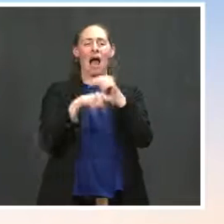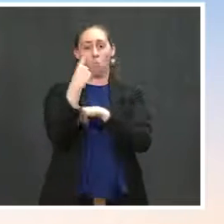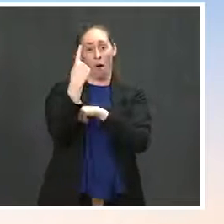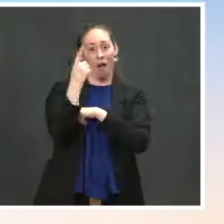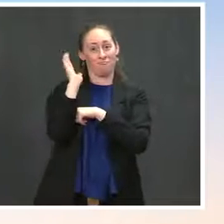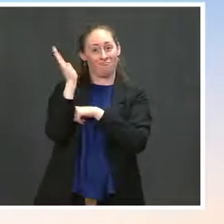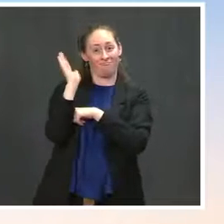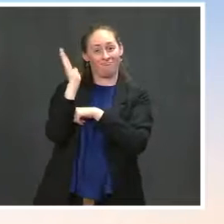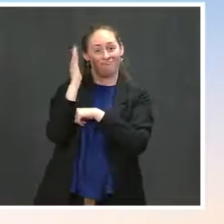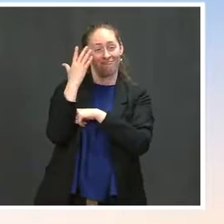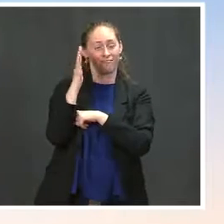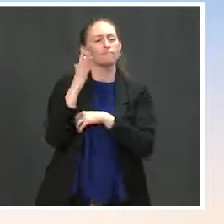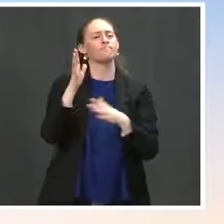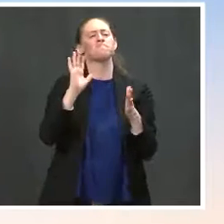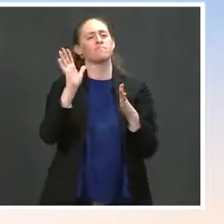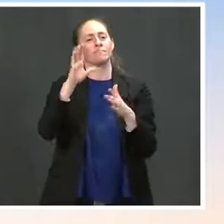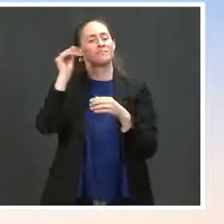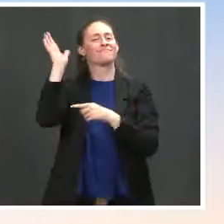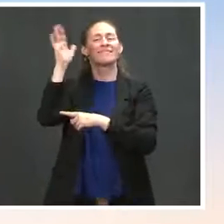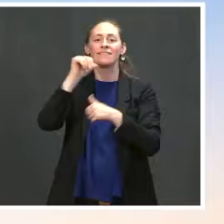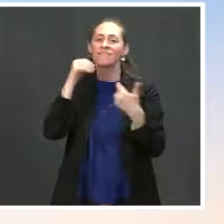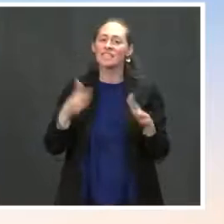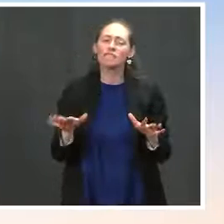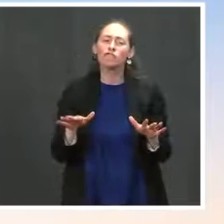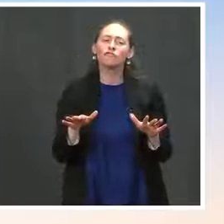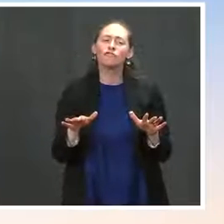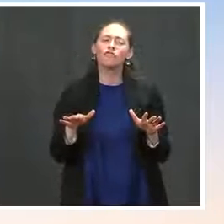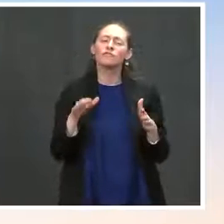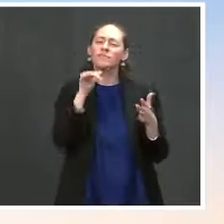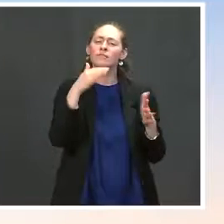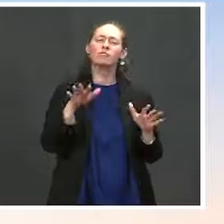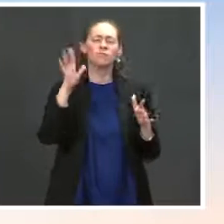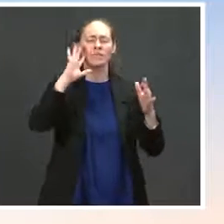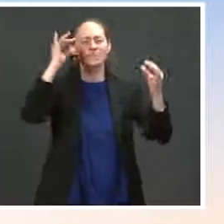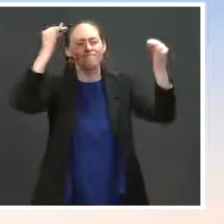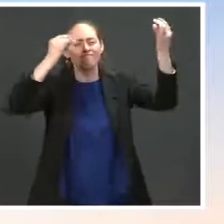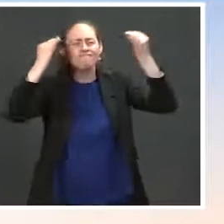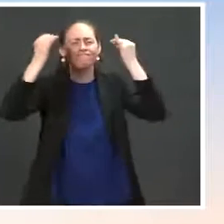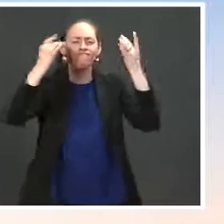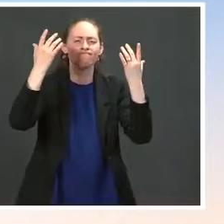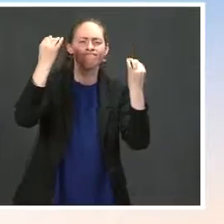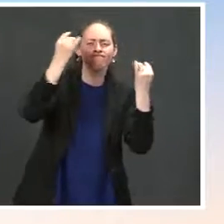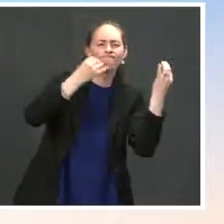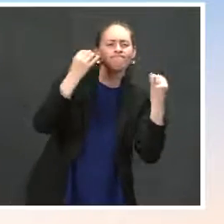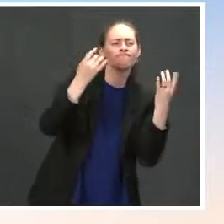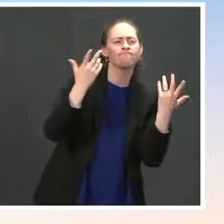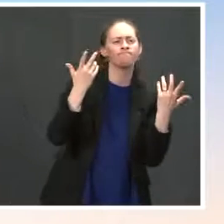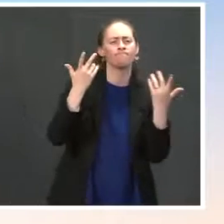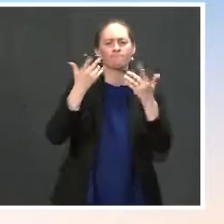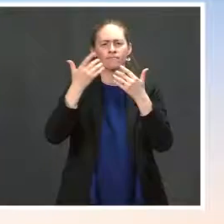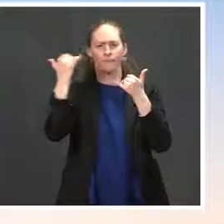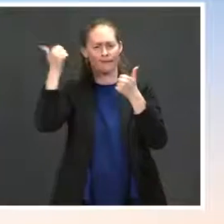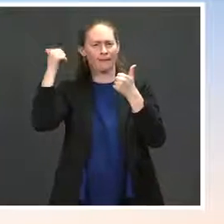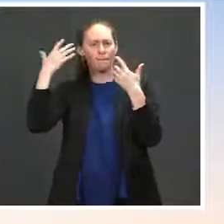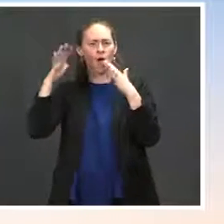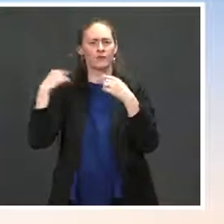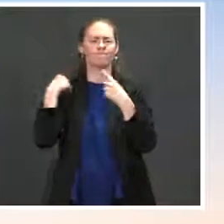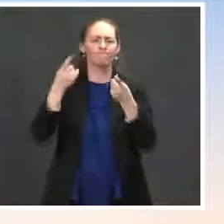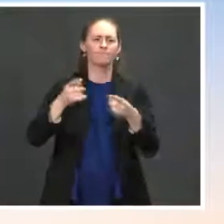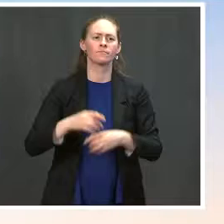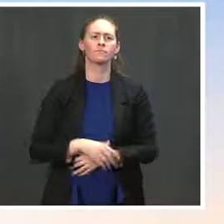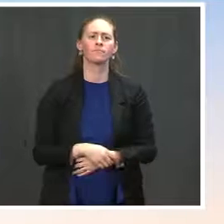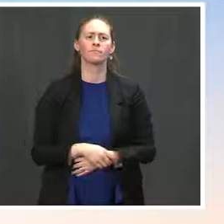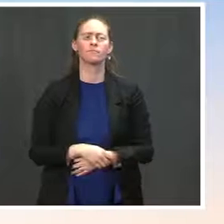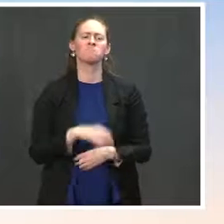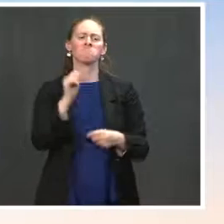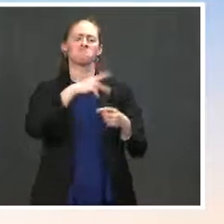being finalized, and the president will do some thinking work himself on it over the coming days. On a very different note,